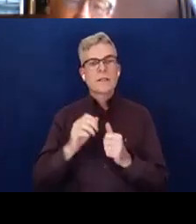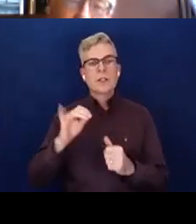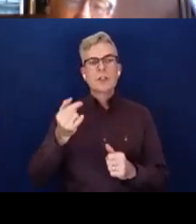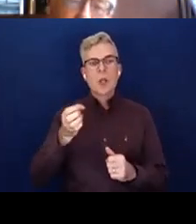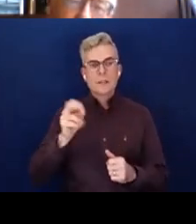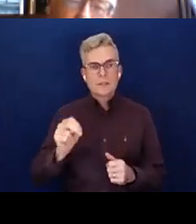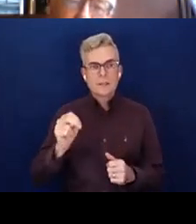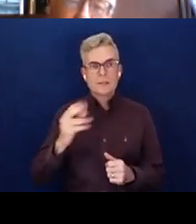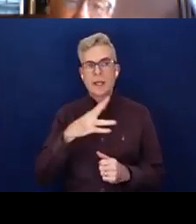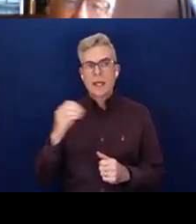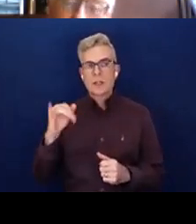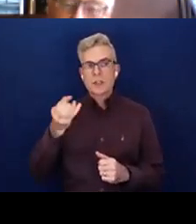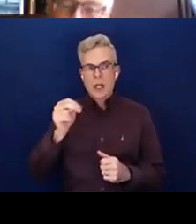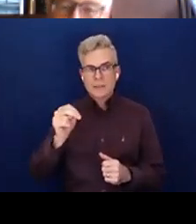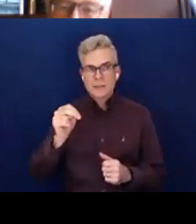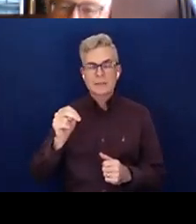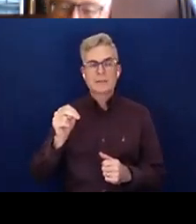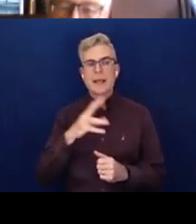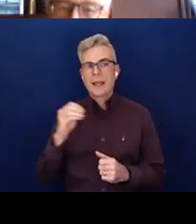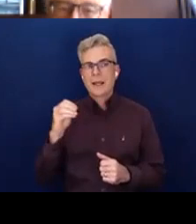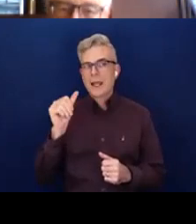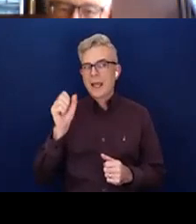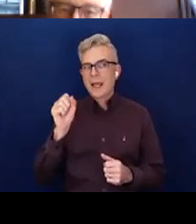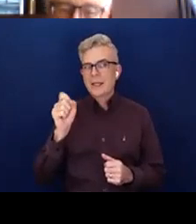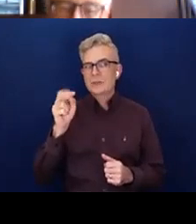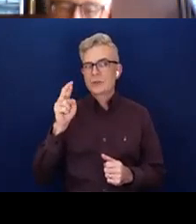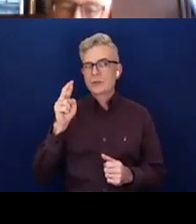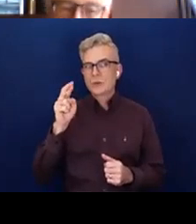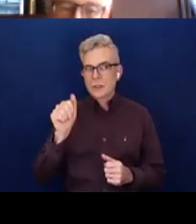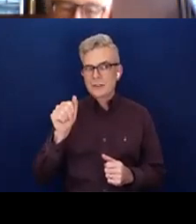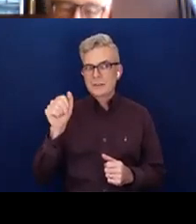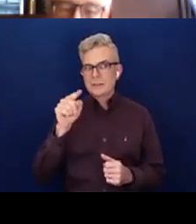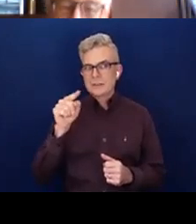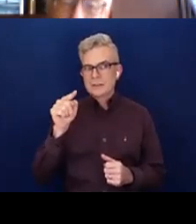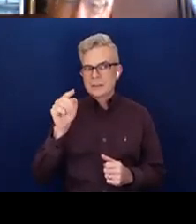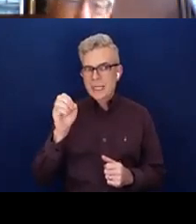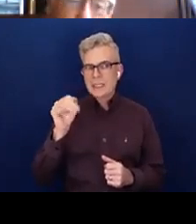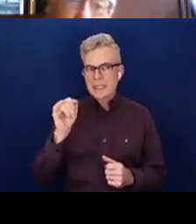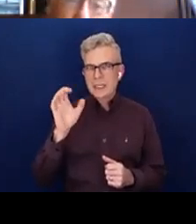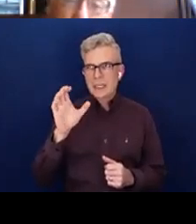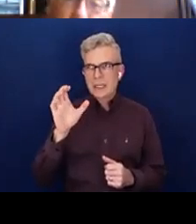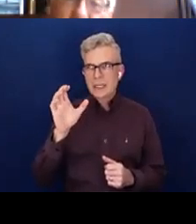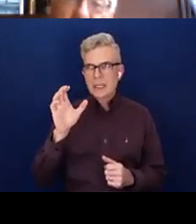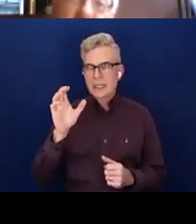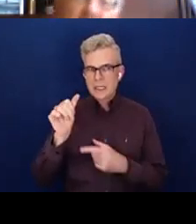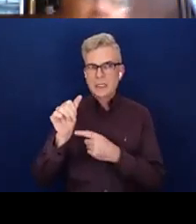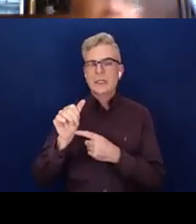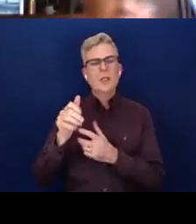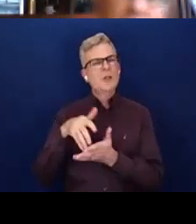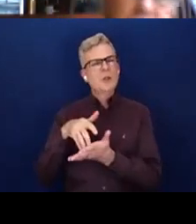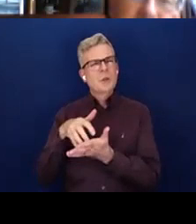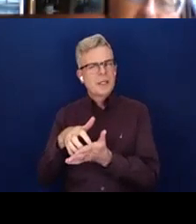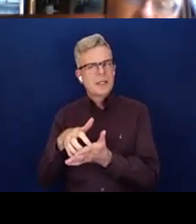a very, very weakened form of virus. But it's a virus that can still replicate